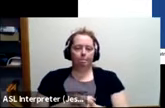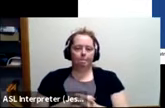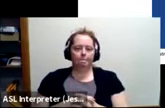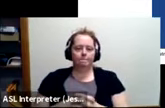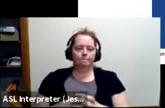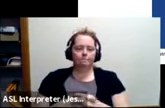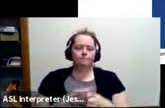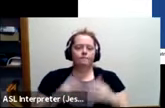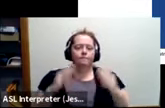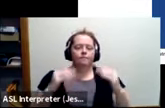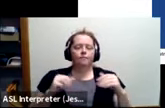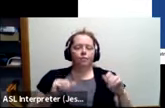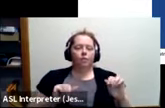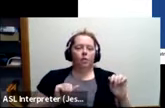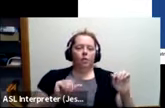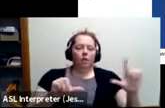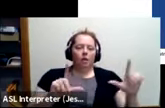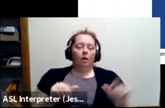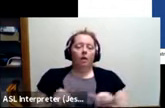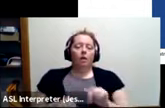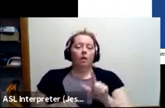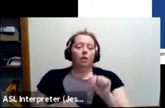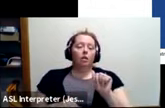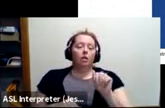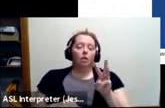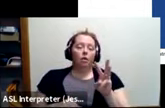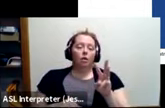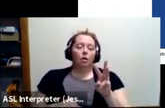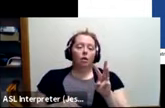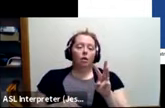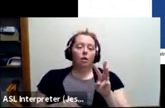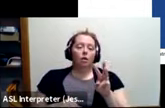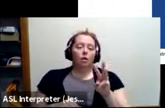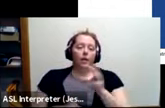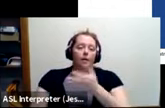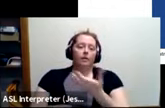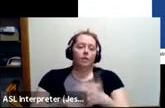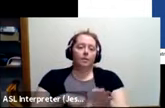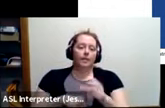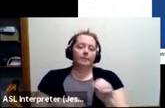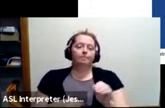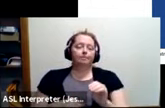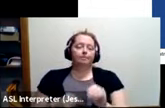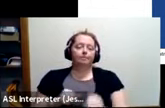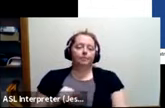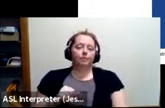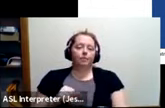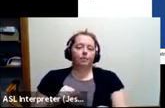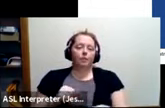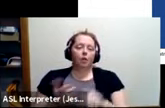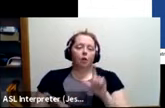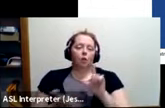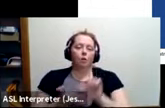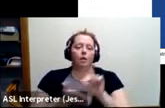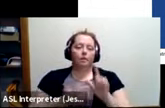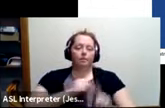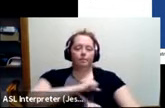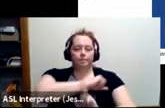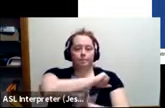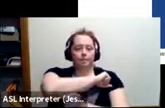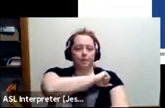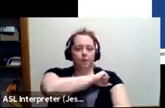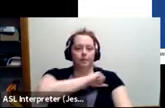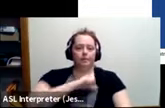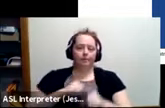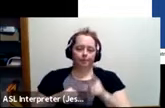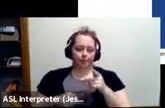So, law enforcement and criminal punishment. Trans and non-binary people experience mistreatment by police, 5 to 6